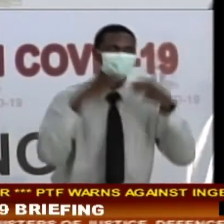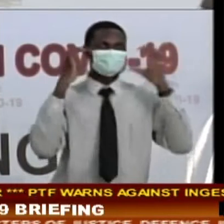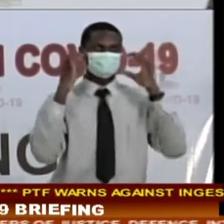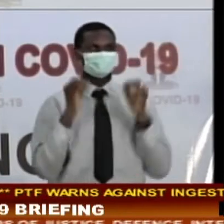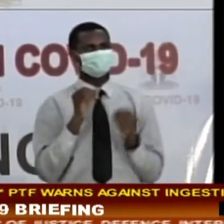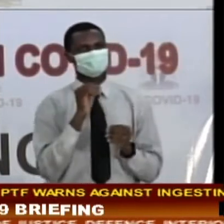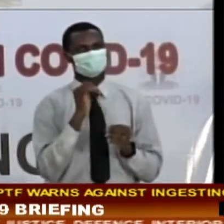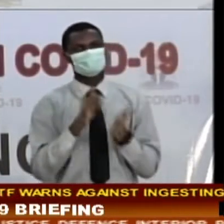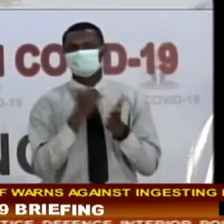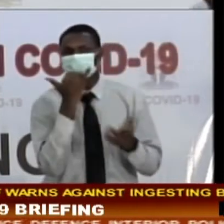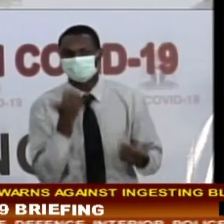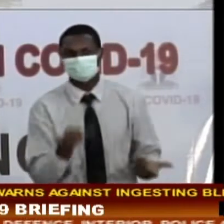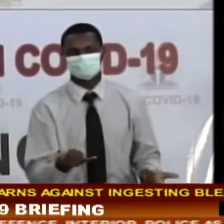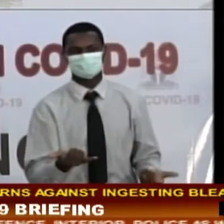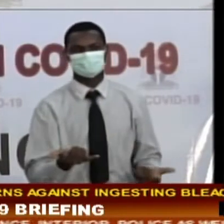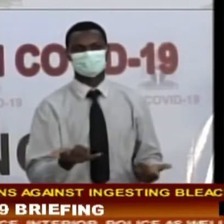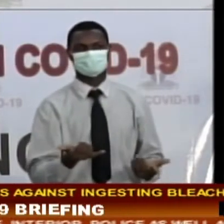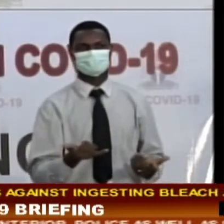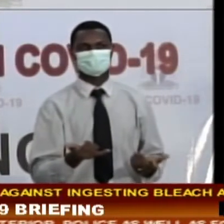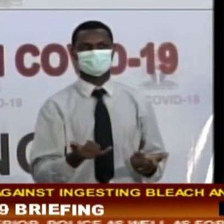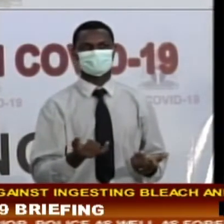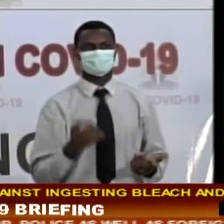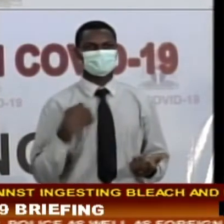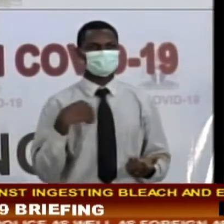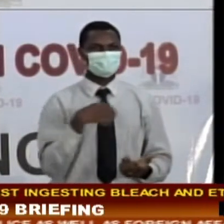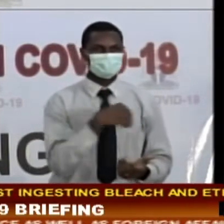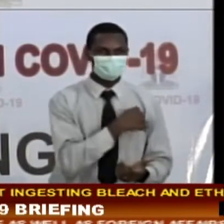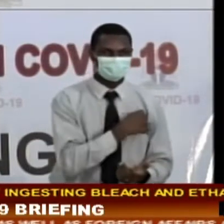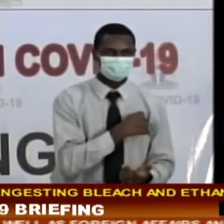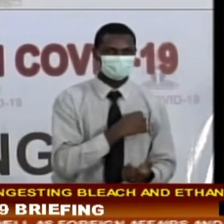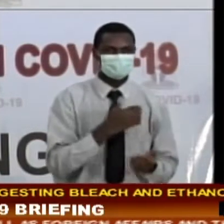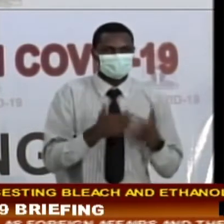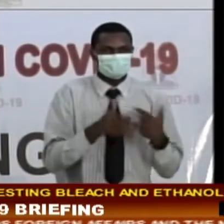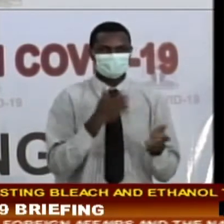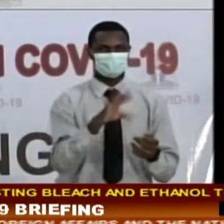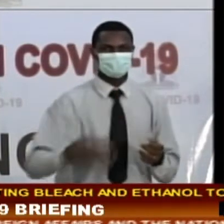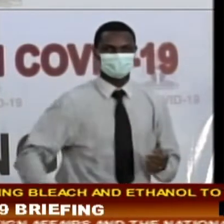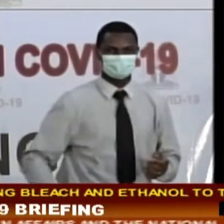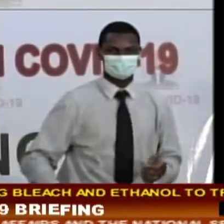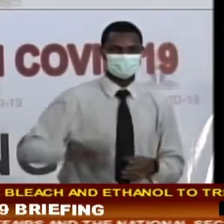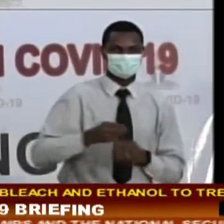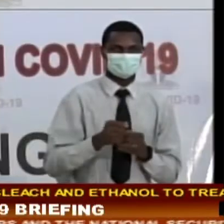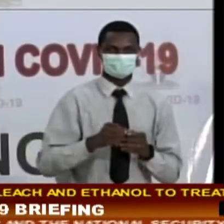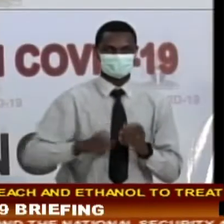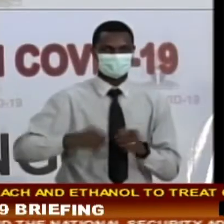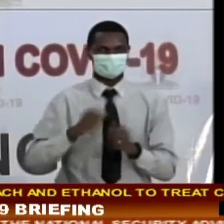faces and simple about it so that even a handkerchief can serve the